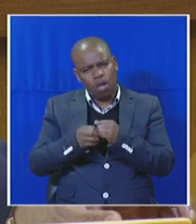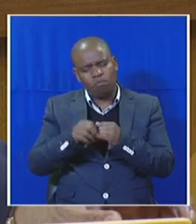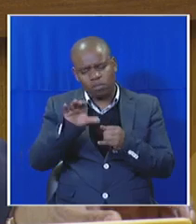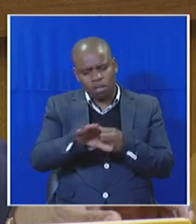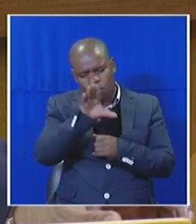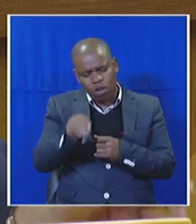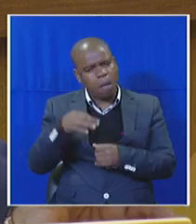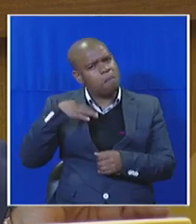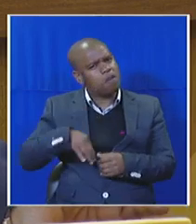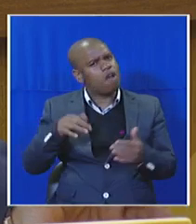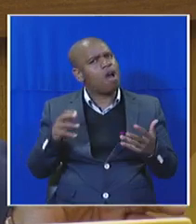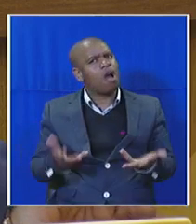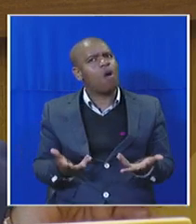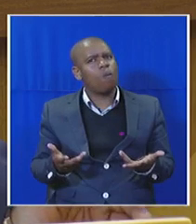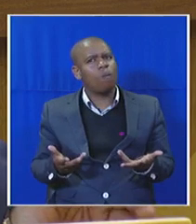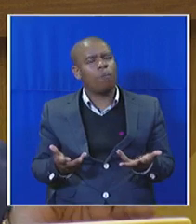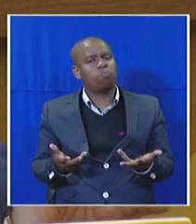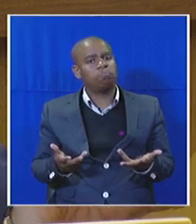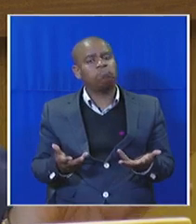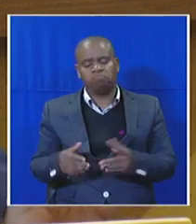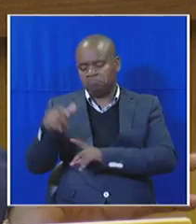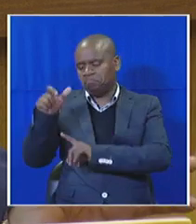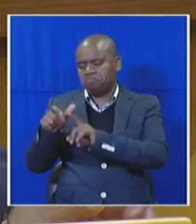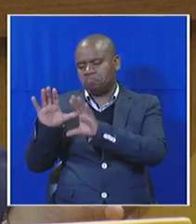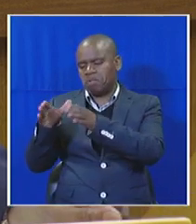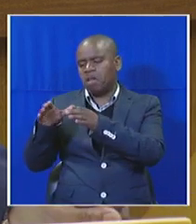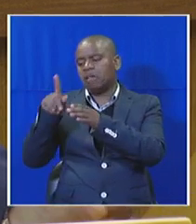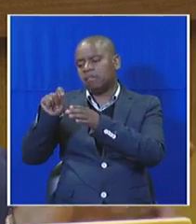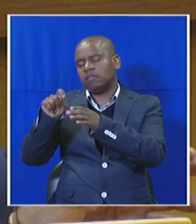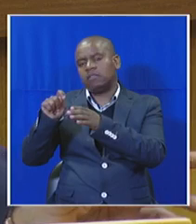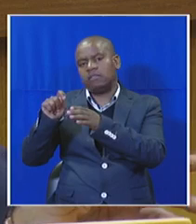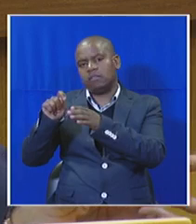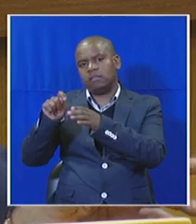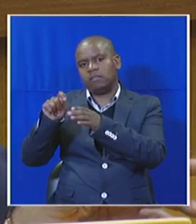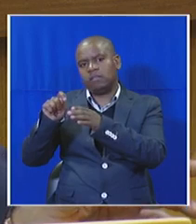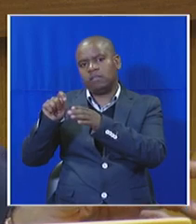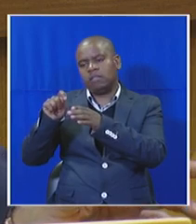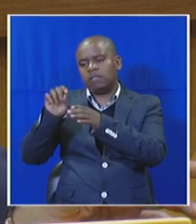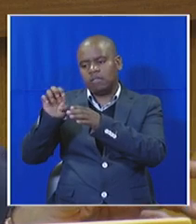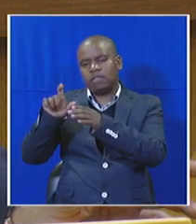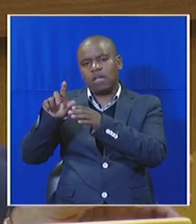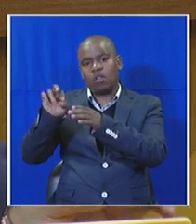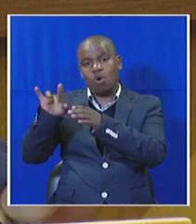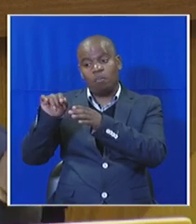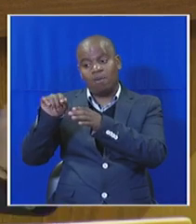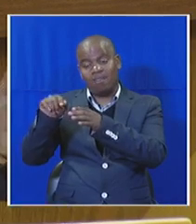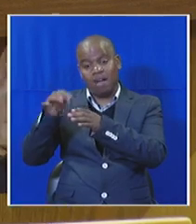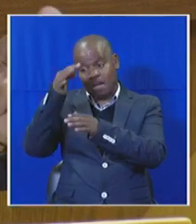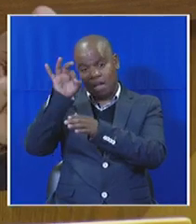benefit? Now, Telkom is, as you know, a public institution